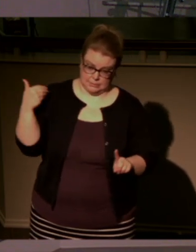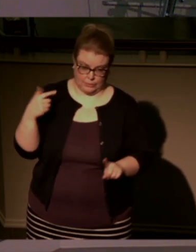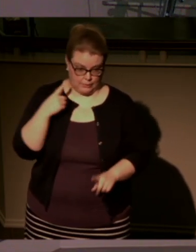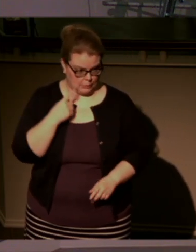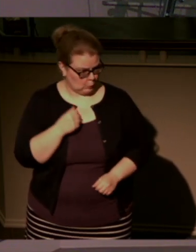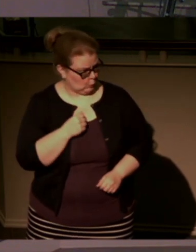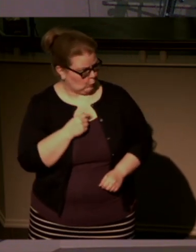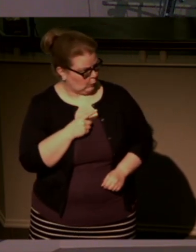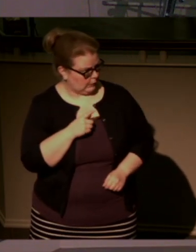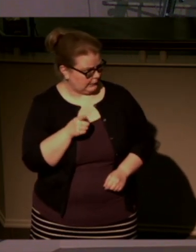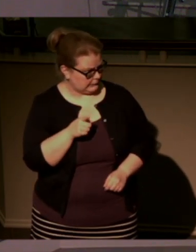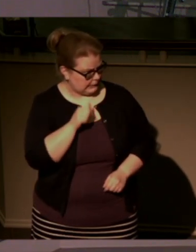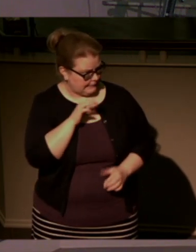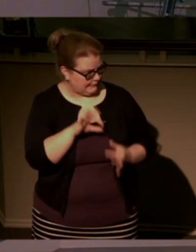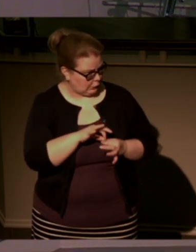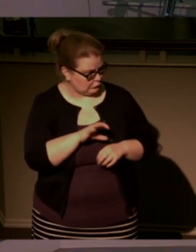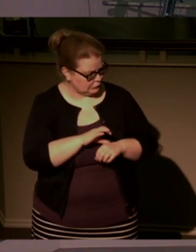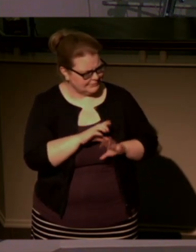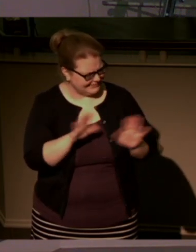But I just remind you